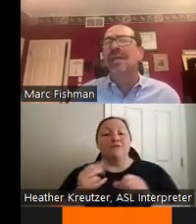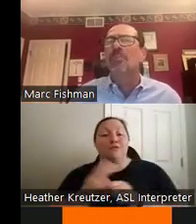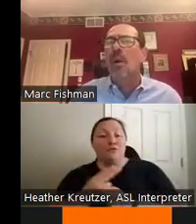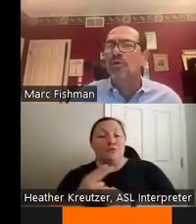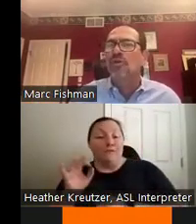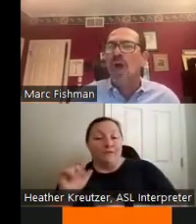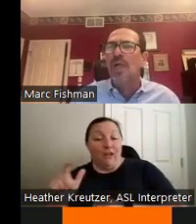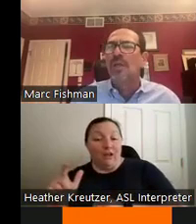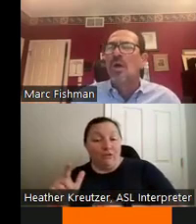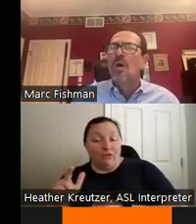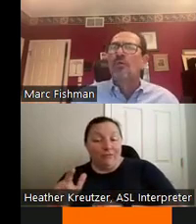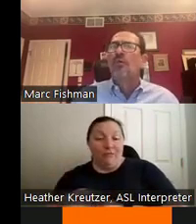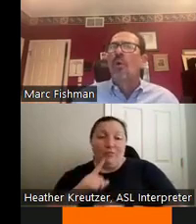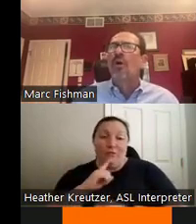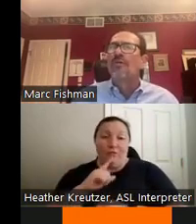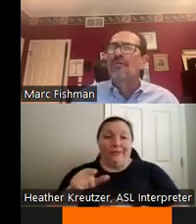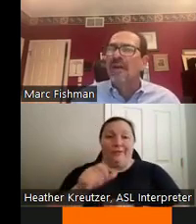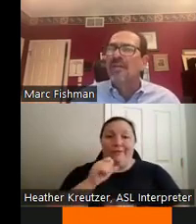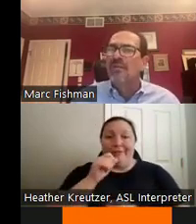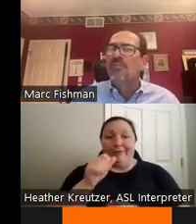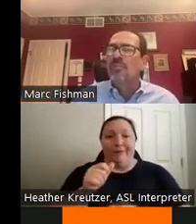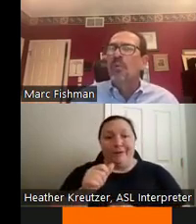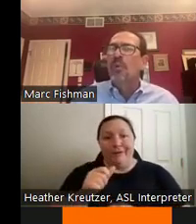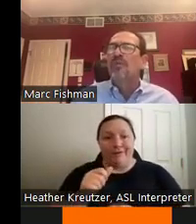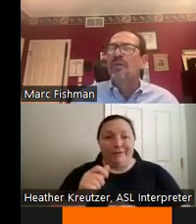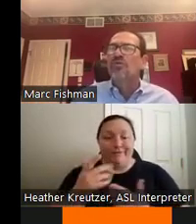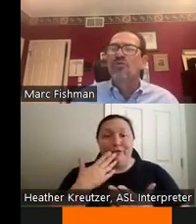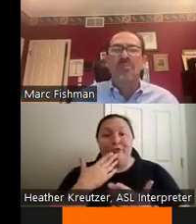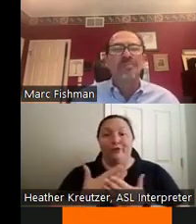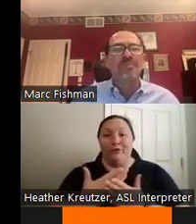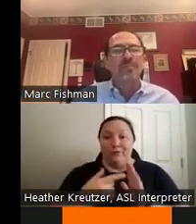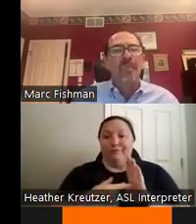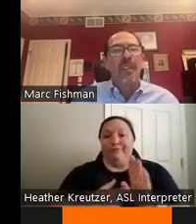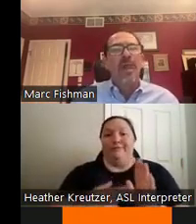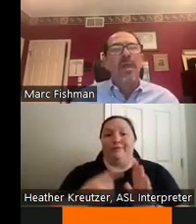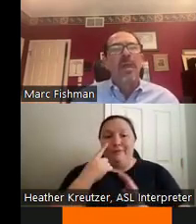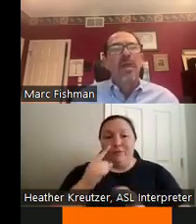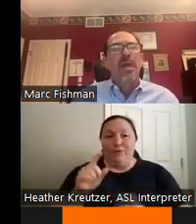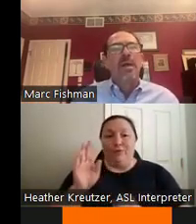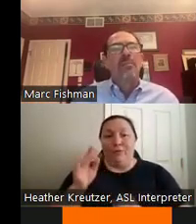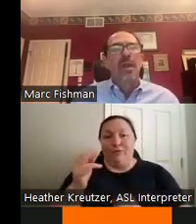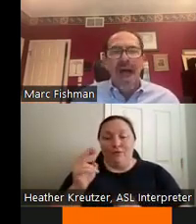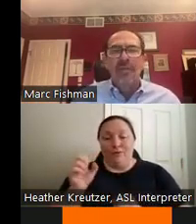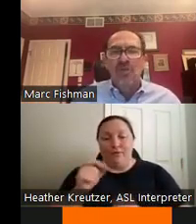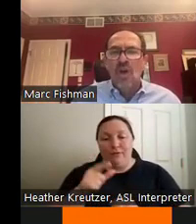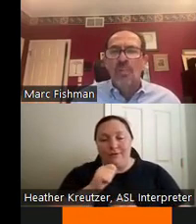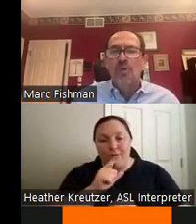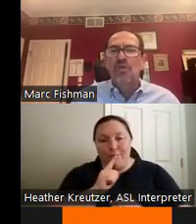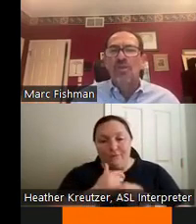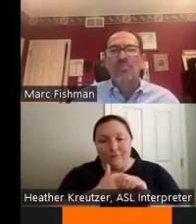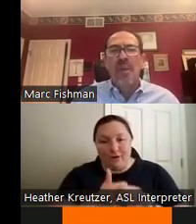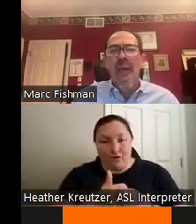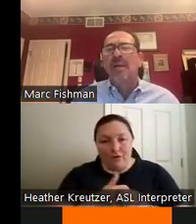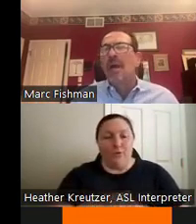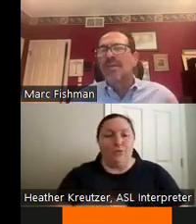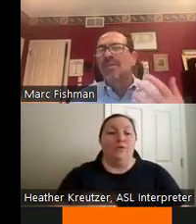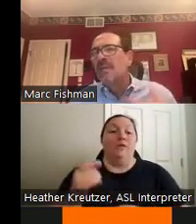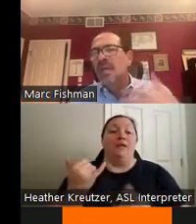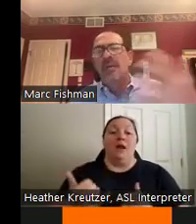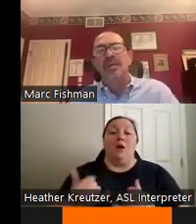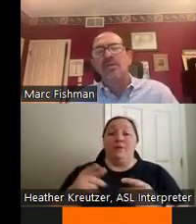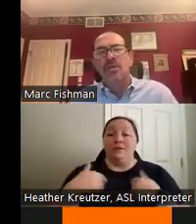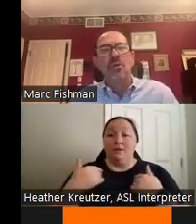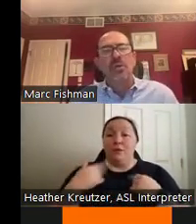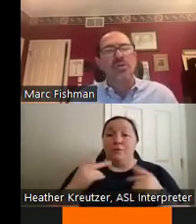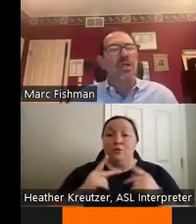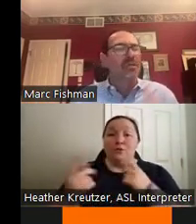not exactly a poster child for effective buprenorphine treatment. But now this young person is back, coming to